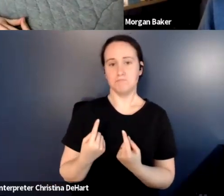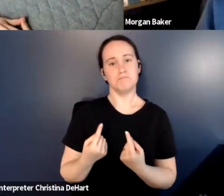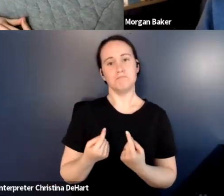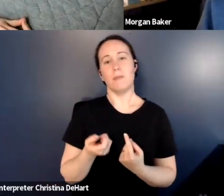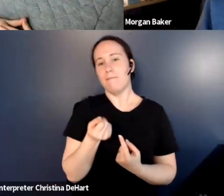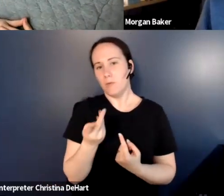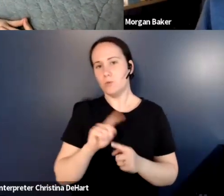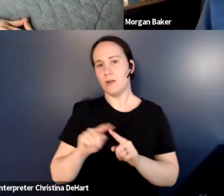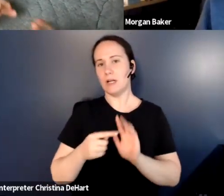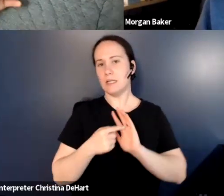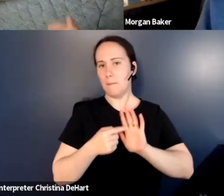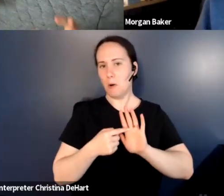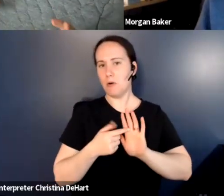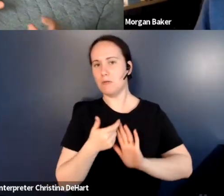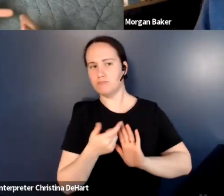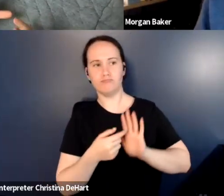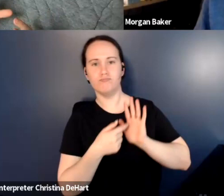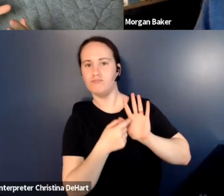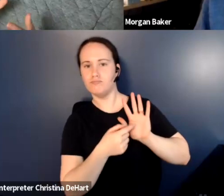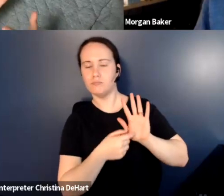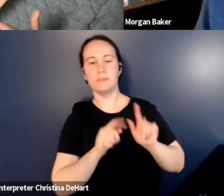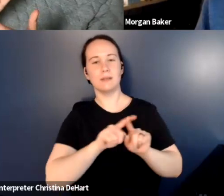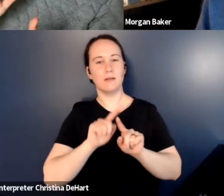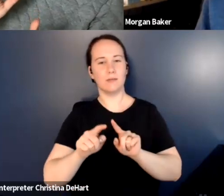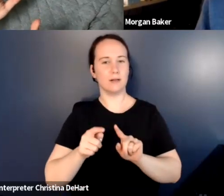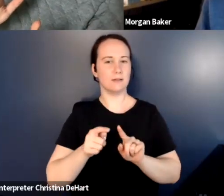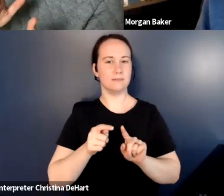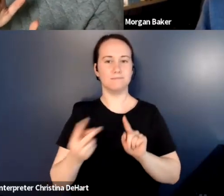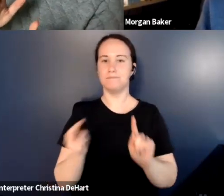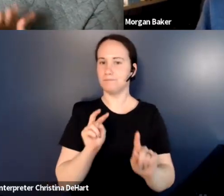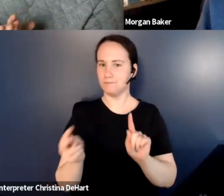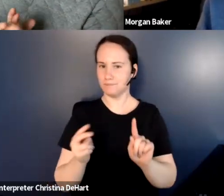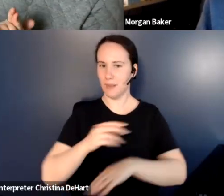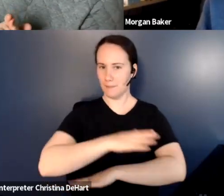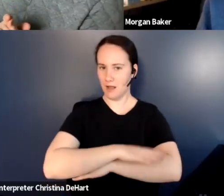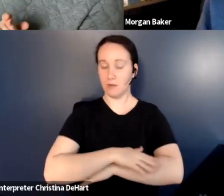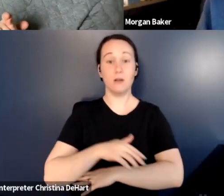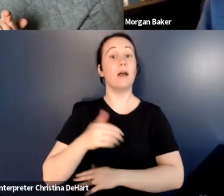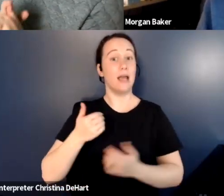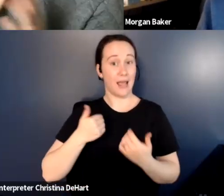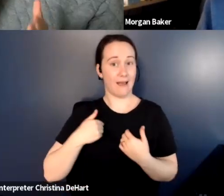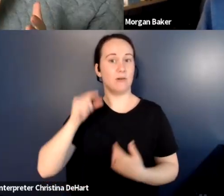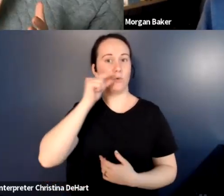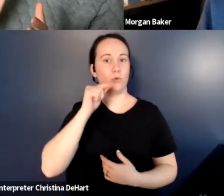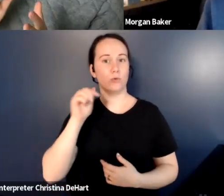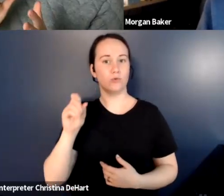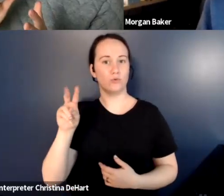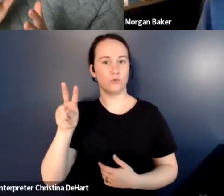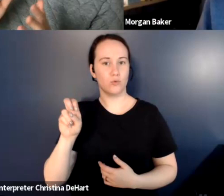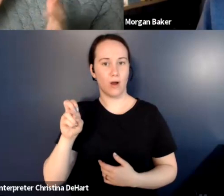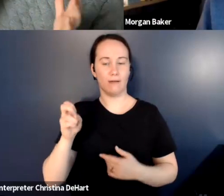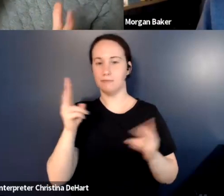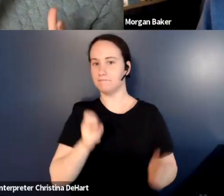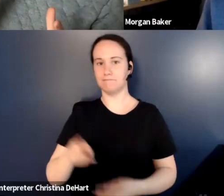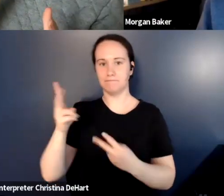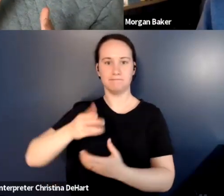demos of various aspects of the unified platform. We do have a Google Drive that houses all of these demos